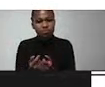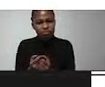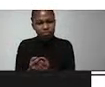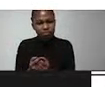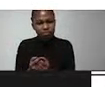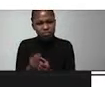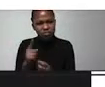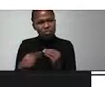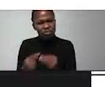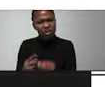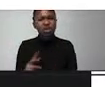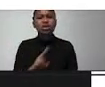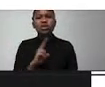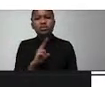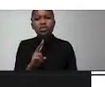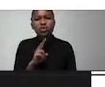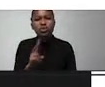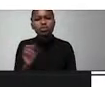volumes of petroleum that